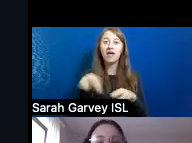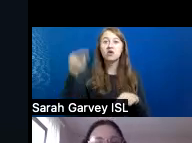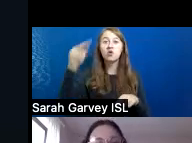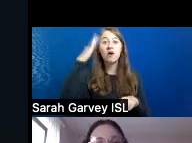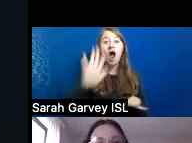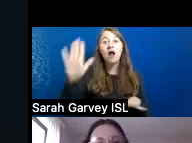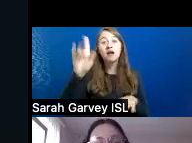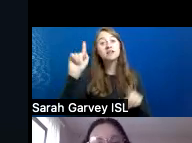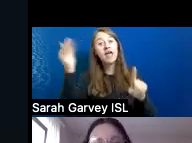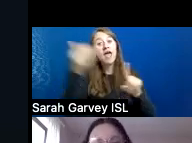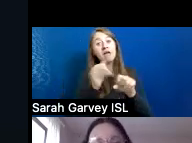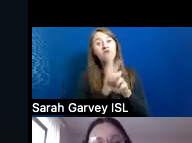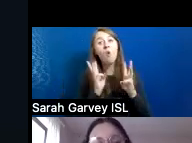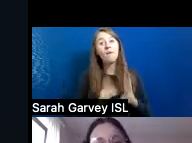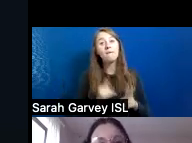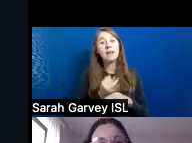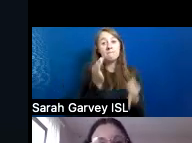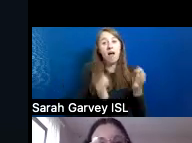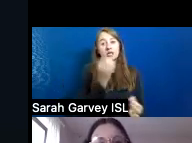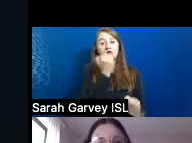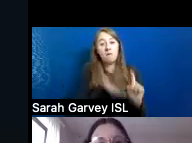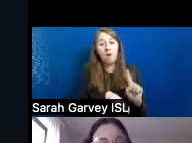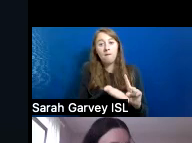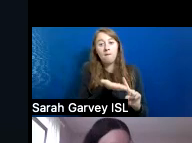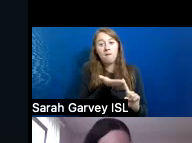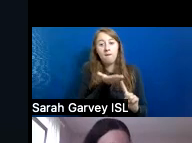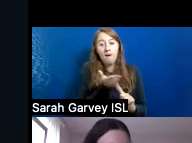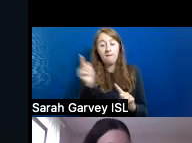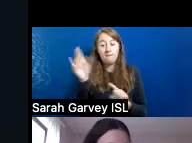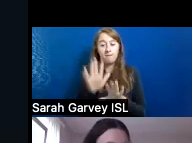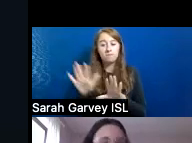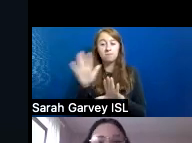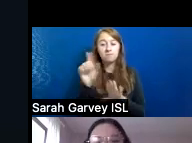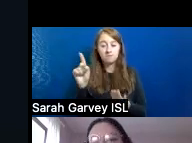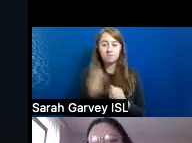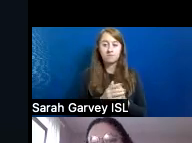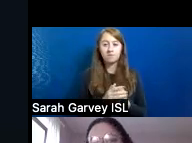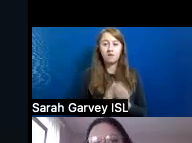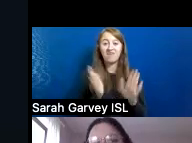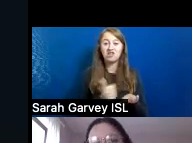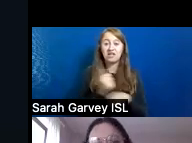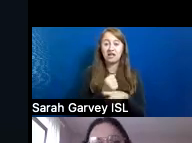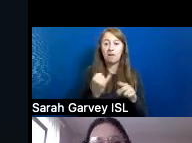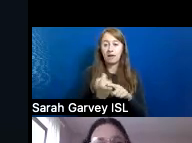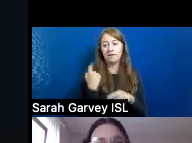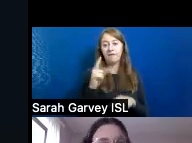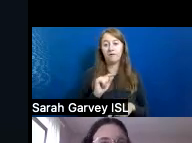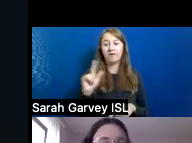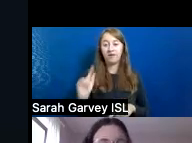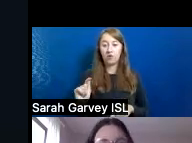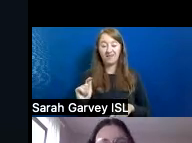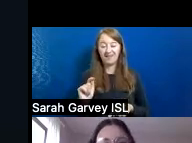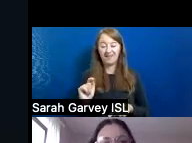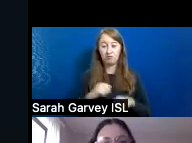women in politics in this region of Ireland. We were founded in 2020, just at the end of the pandemic, by